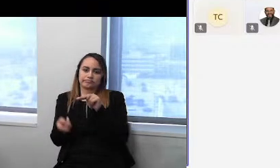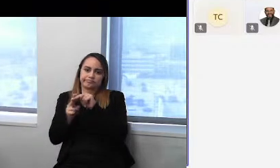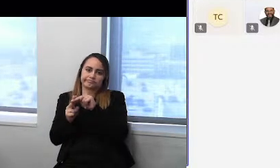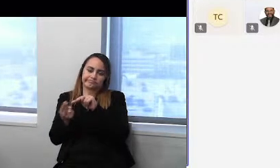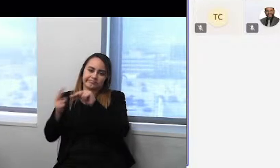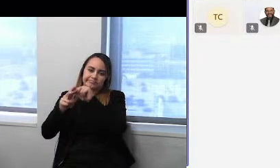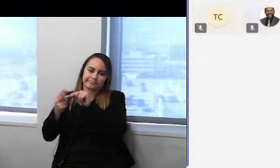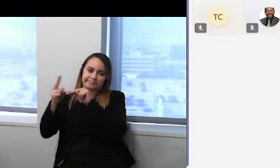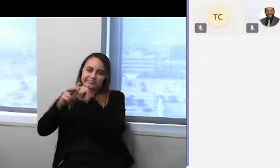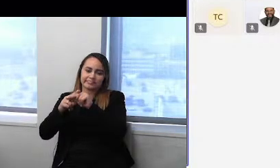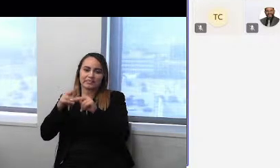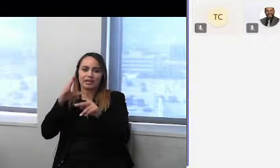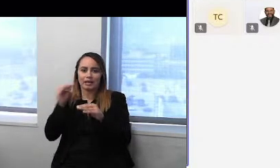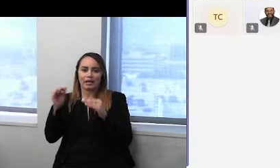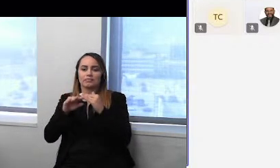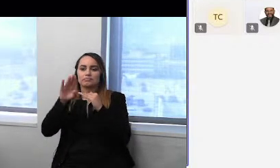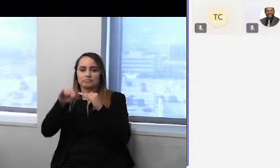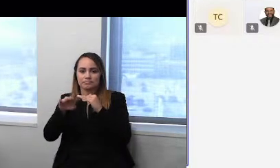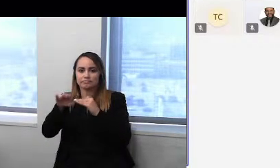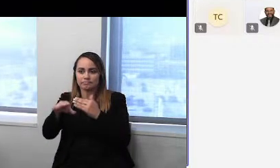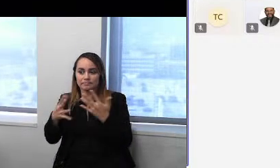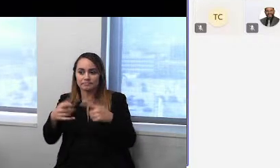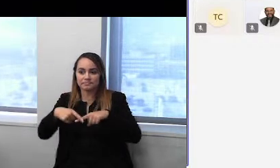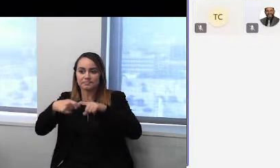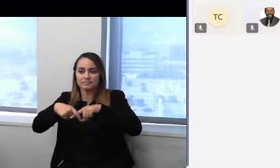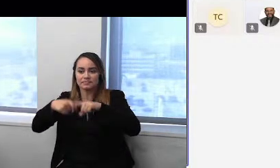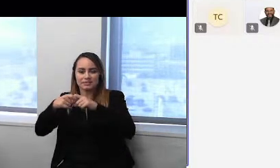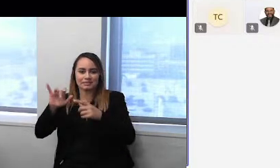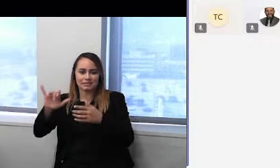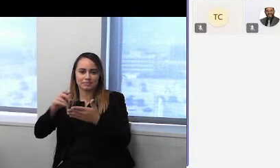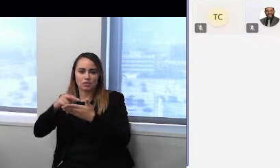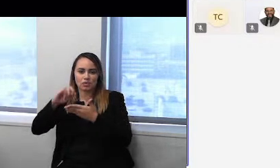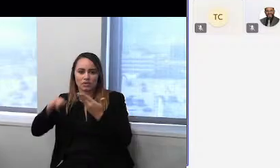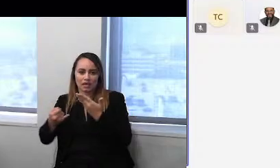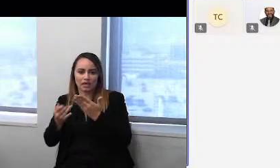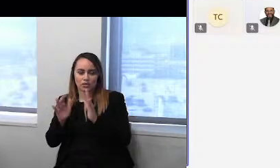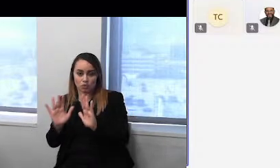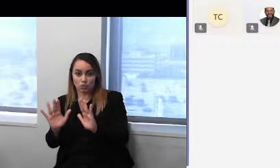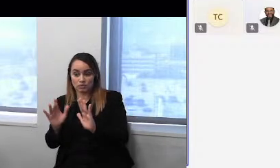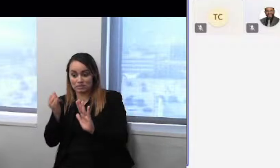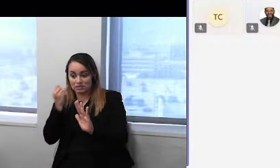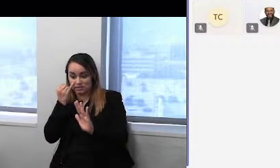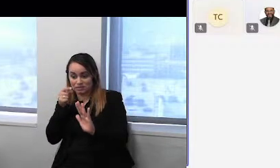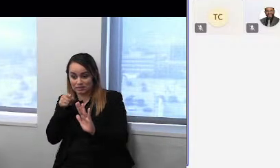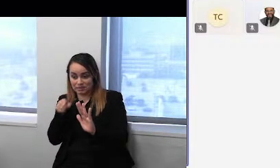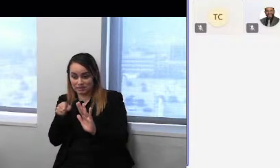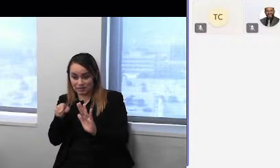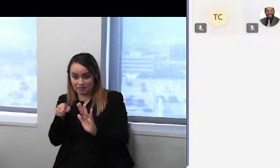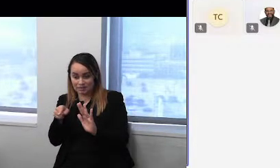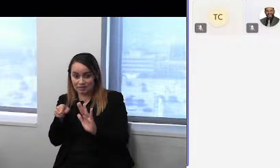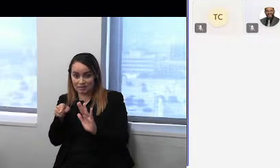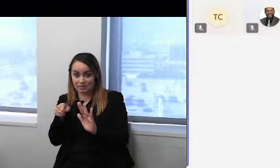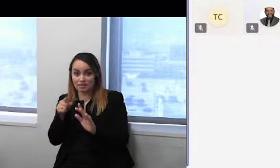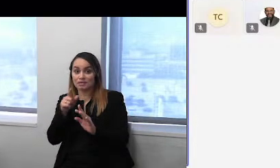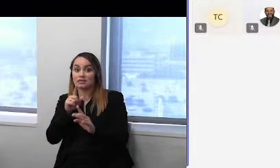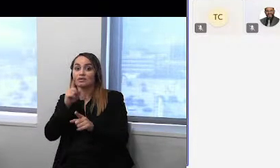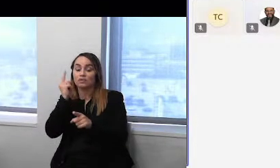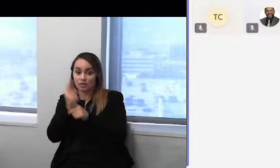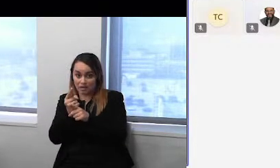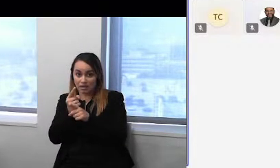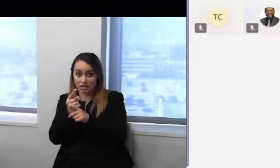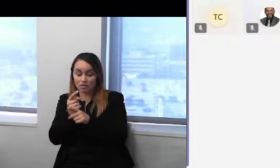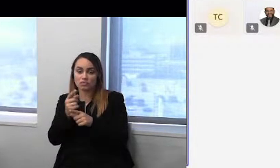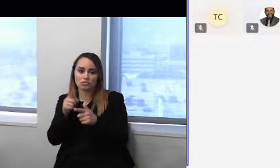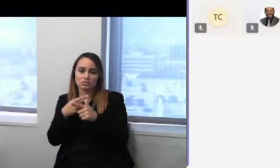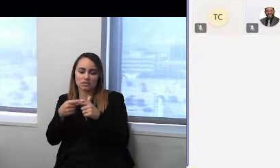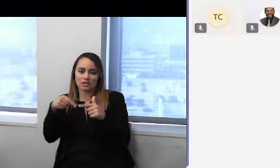of the projects. So if that's true, then projects in Puerto